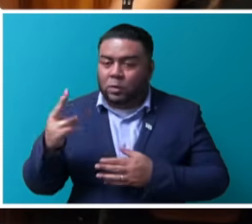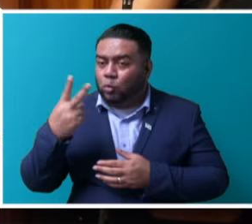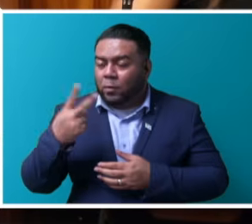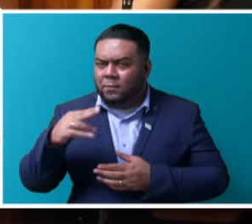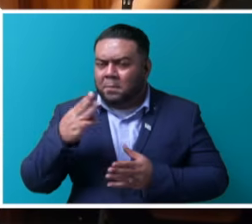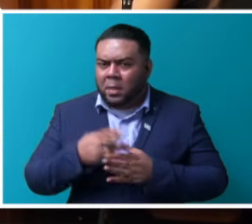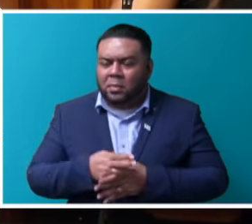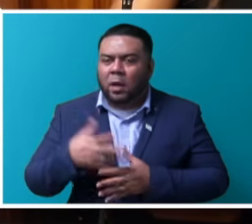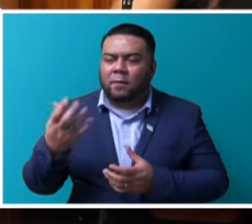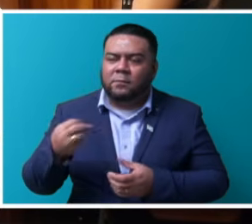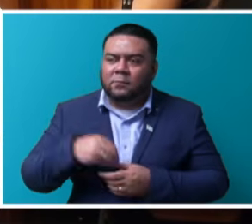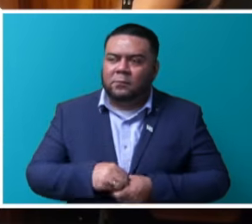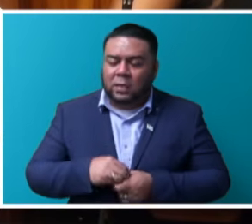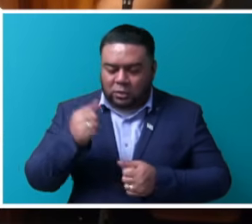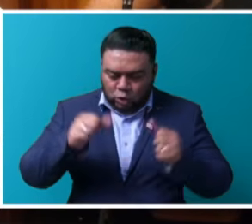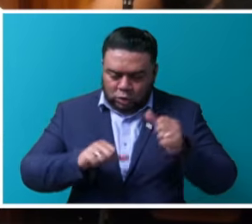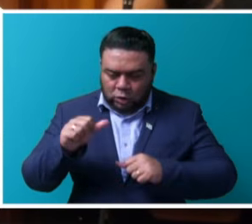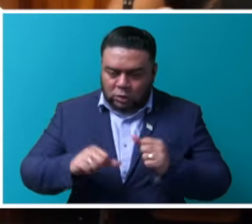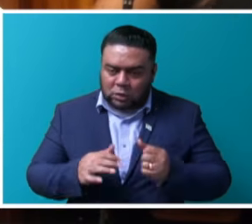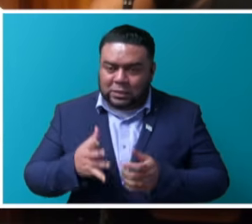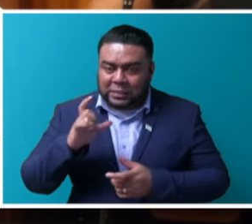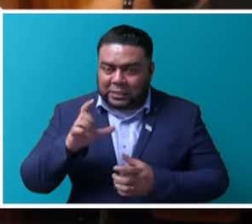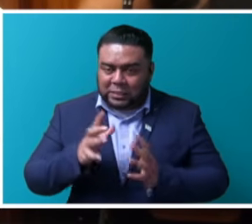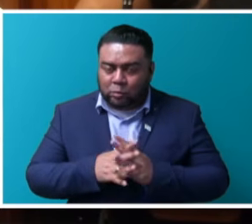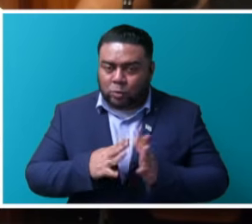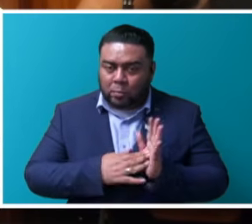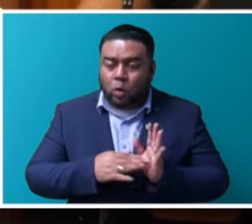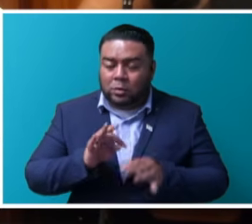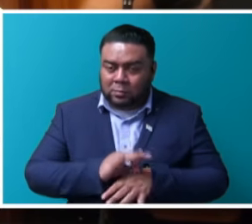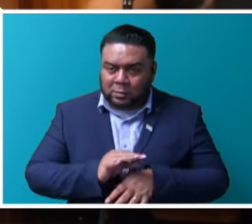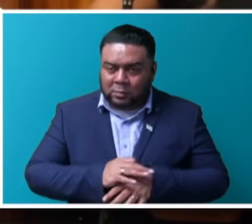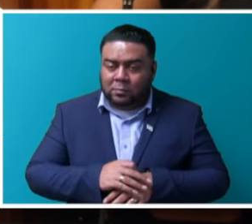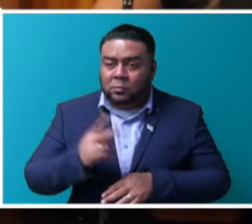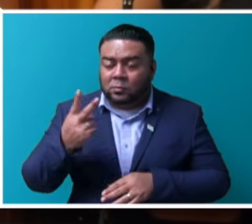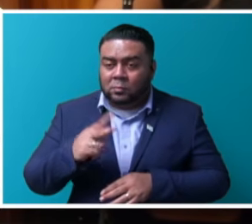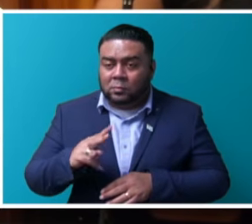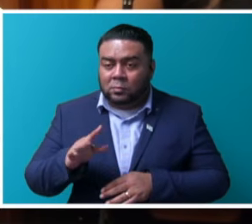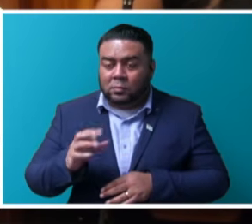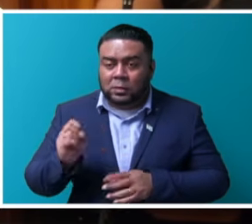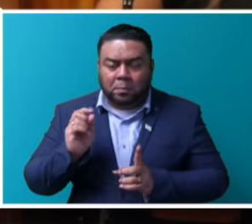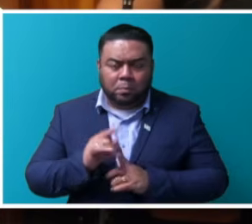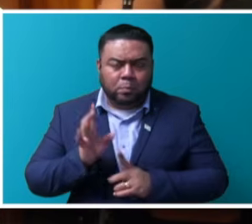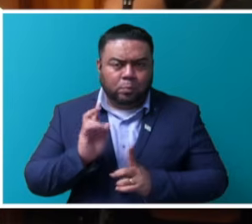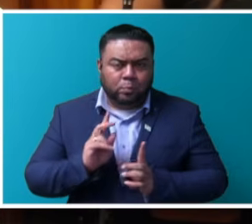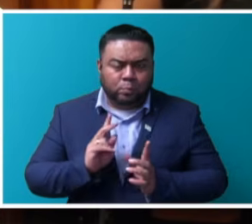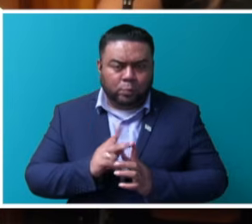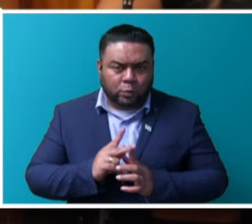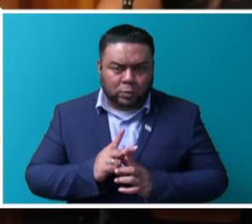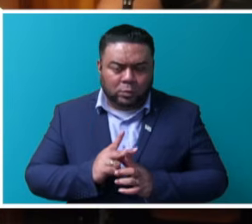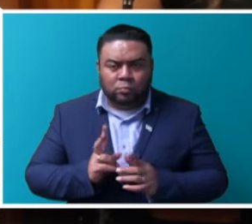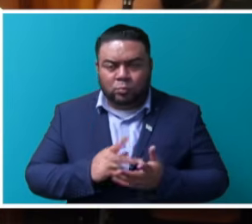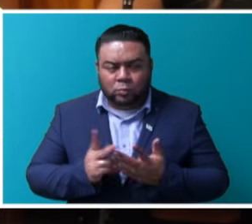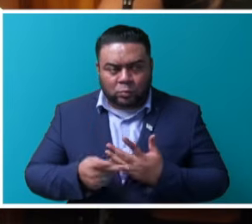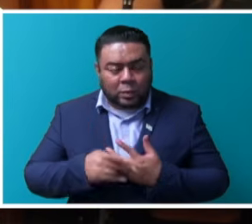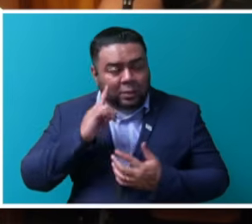completed a detailed engineering assessment of the existing CWM hospital, and 27 key priority projects have been identified, which